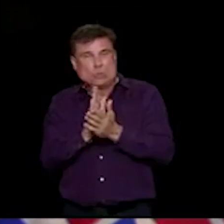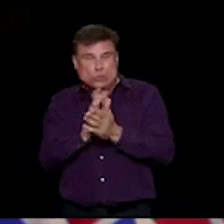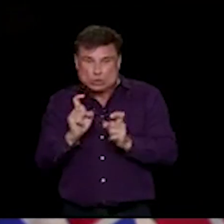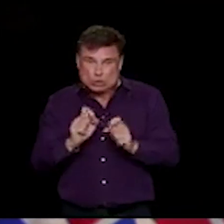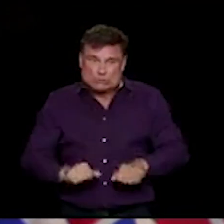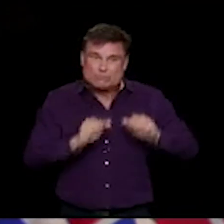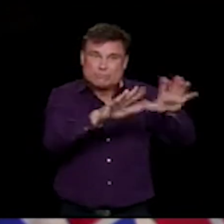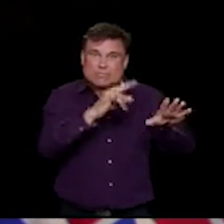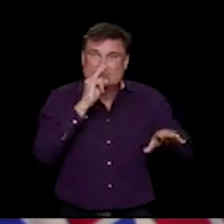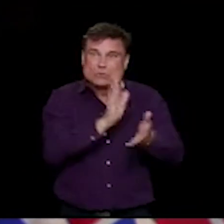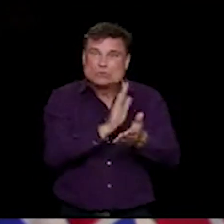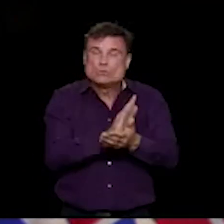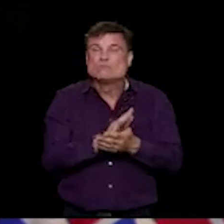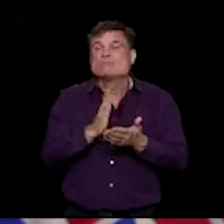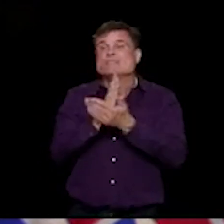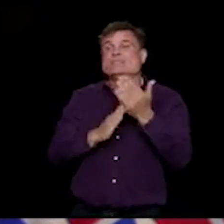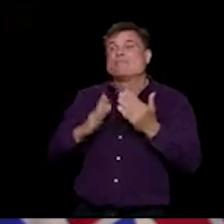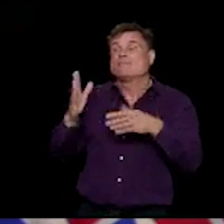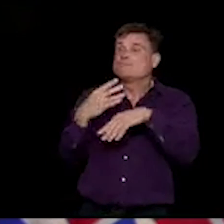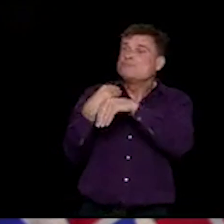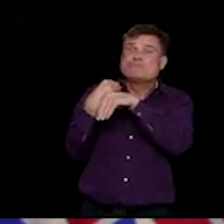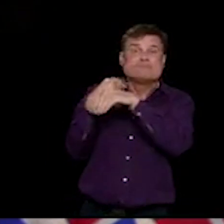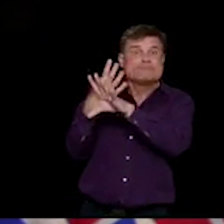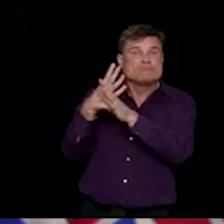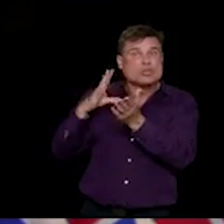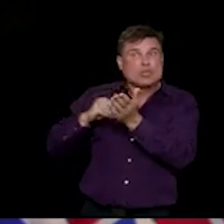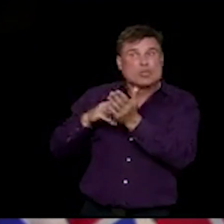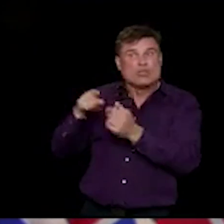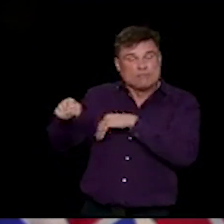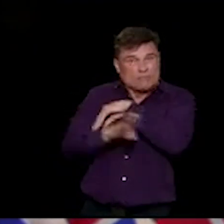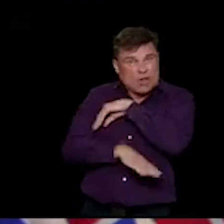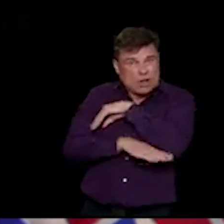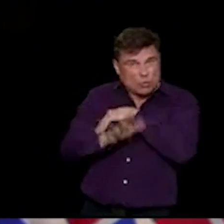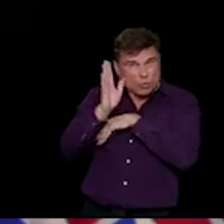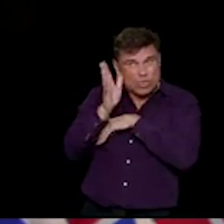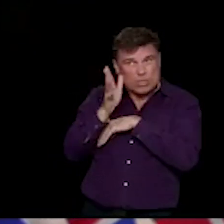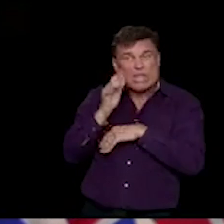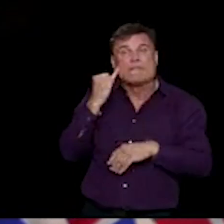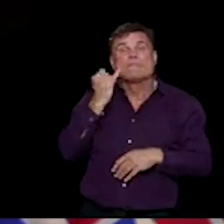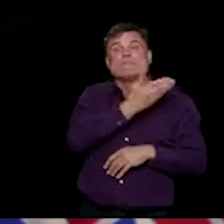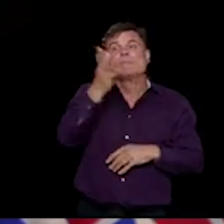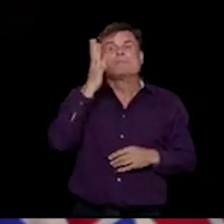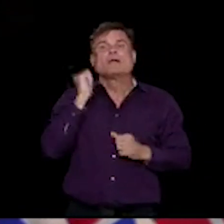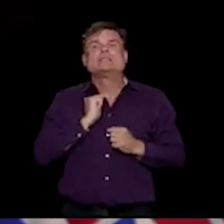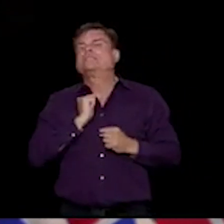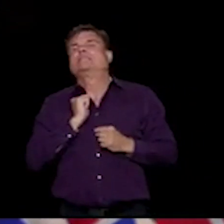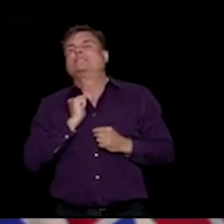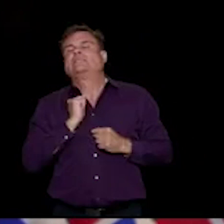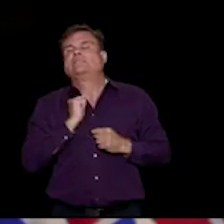any type of virtual learning in the fall for those parents who decide they're not comfortable with the plan?